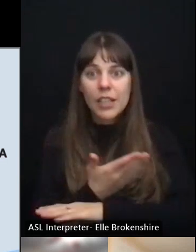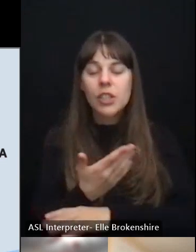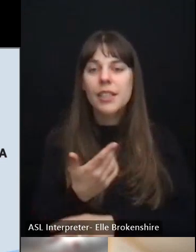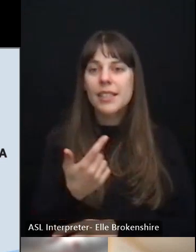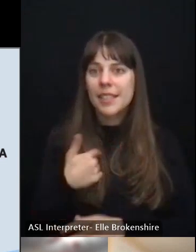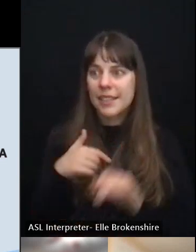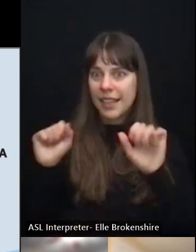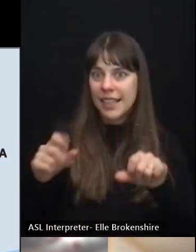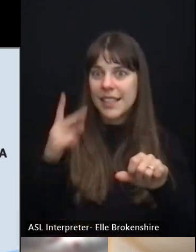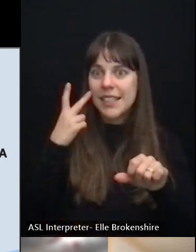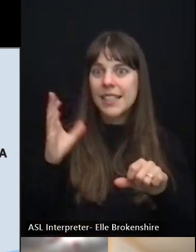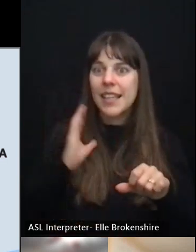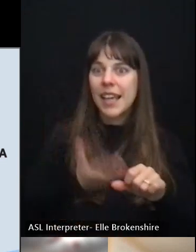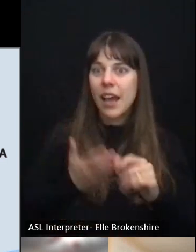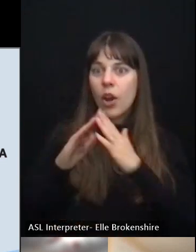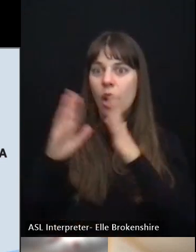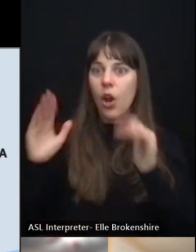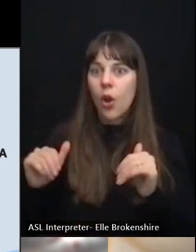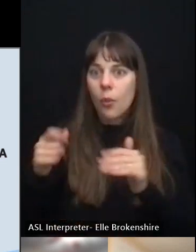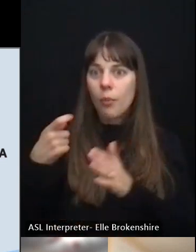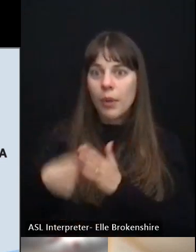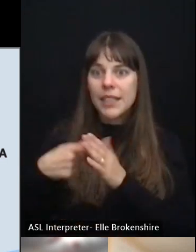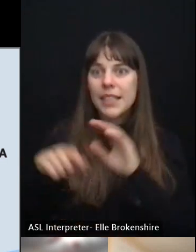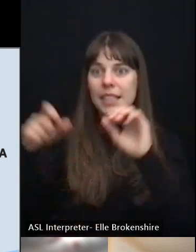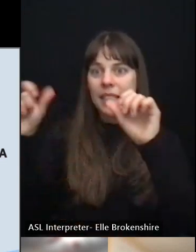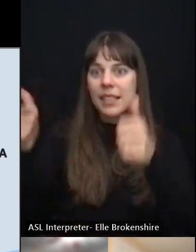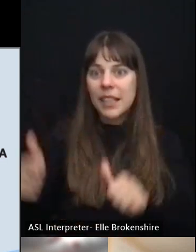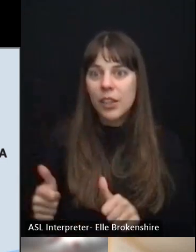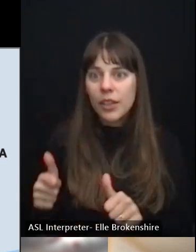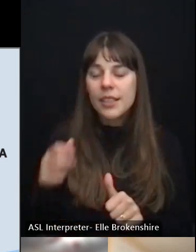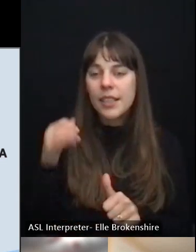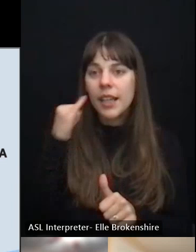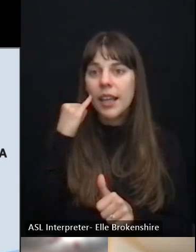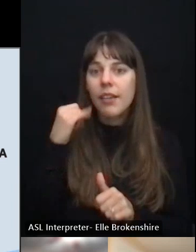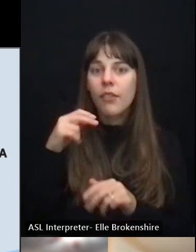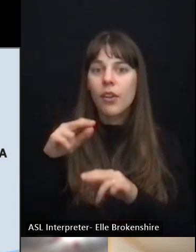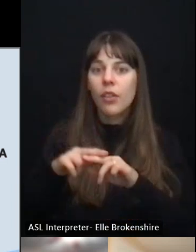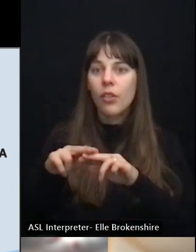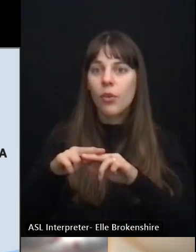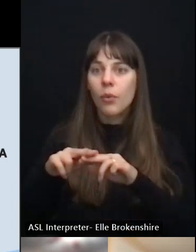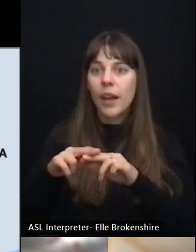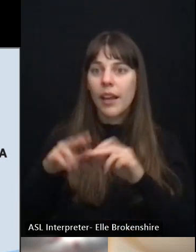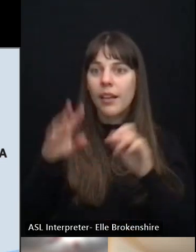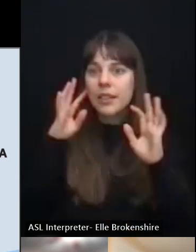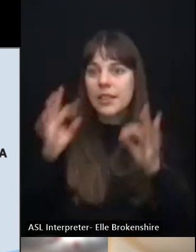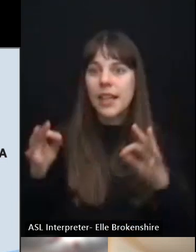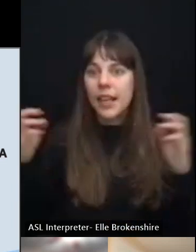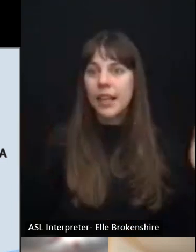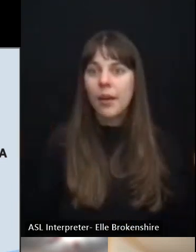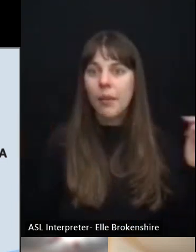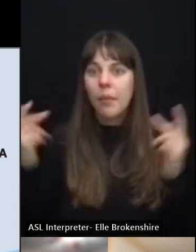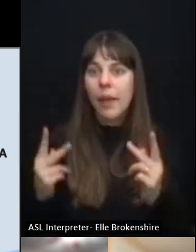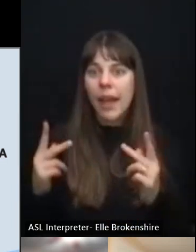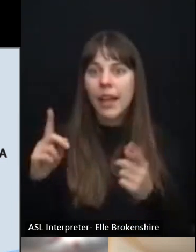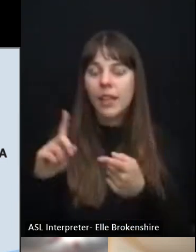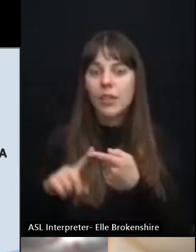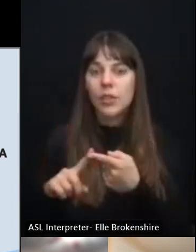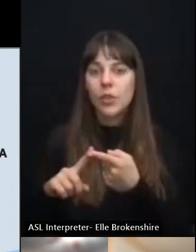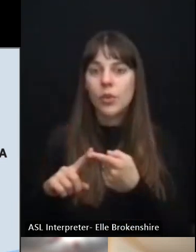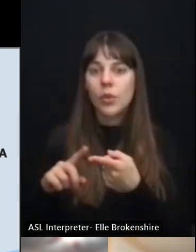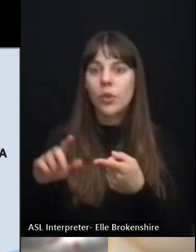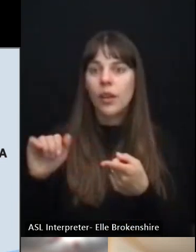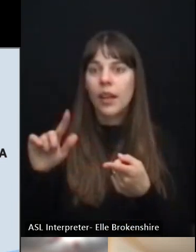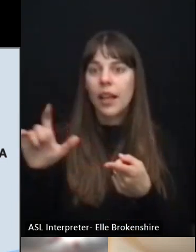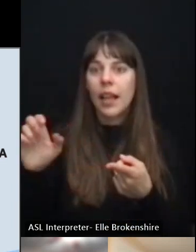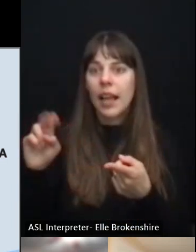our home prices drastically decreasing if the rail cars decide to come back to using the Allentown